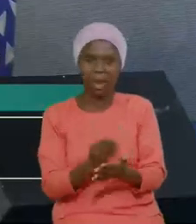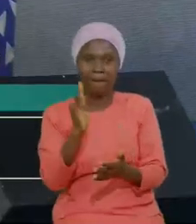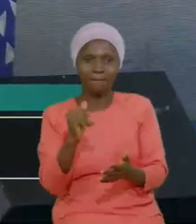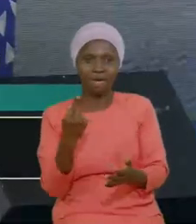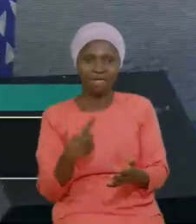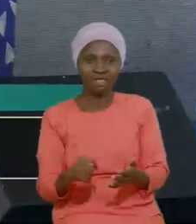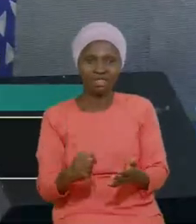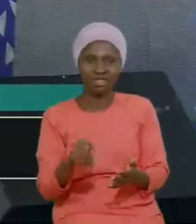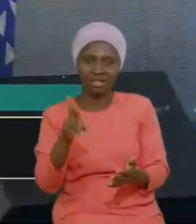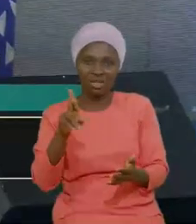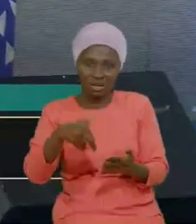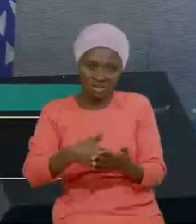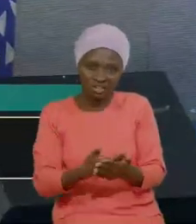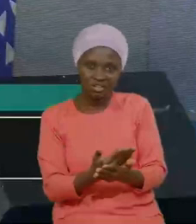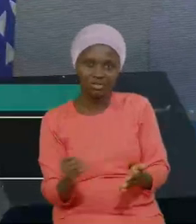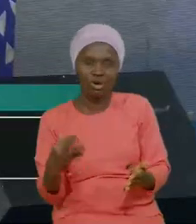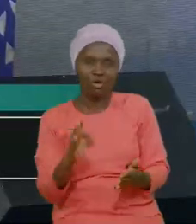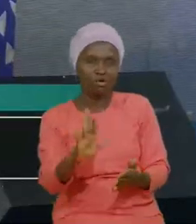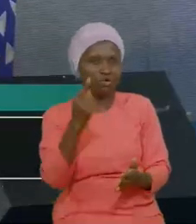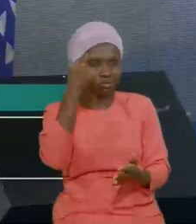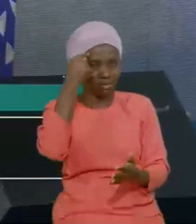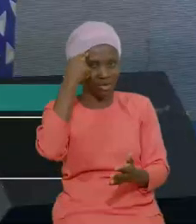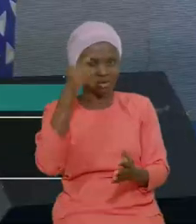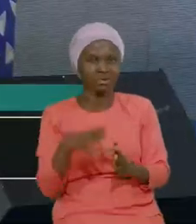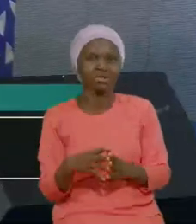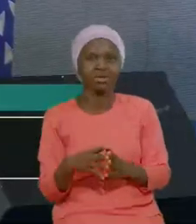the renewing of your mind.